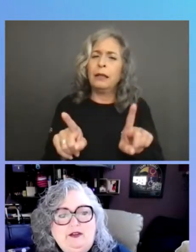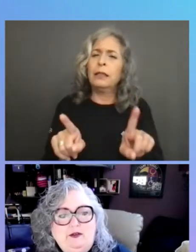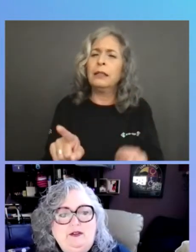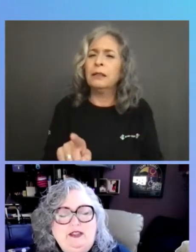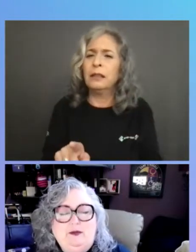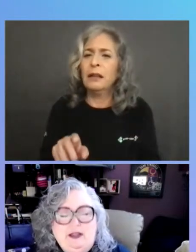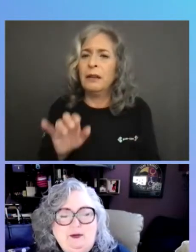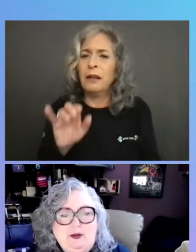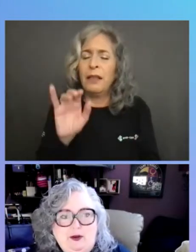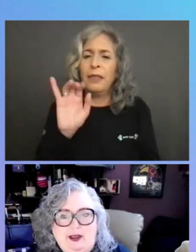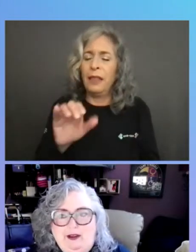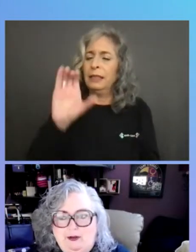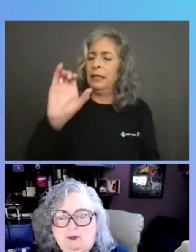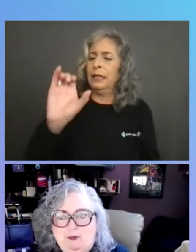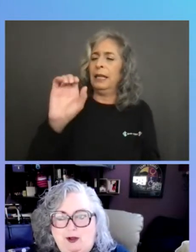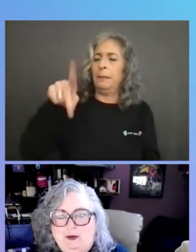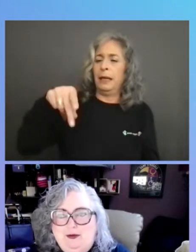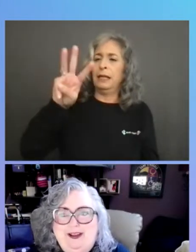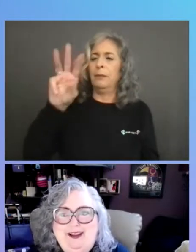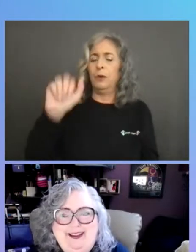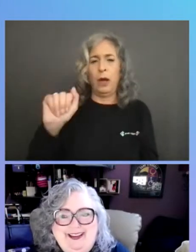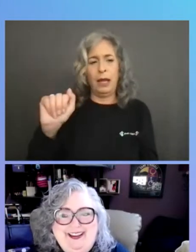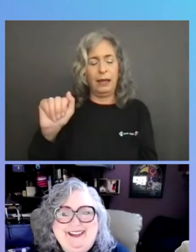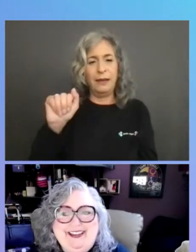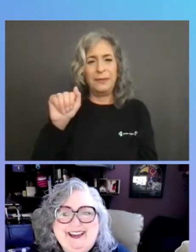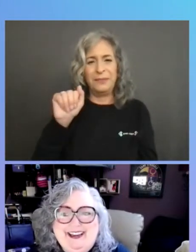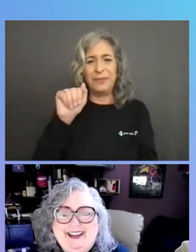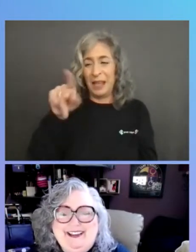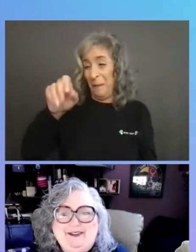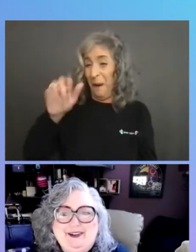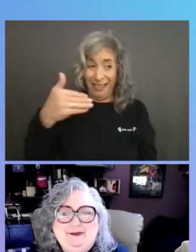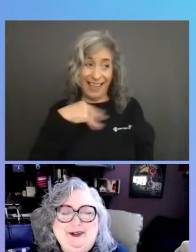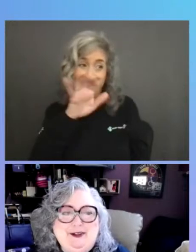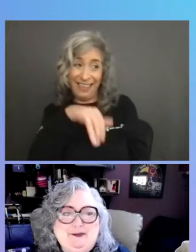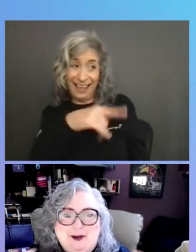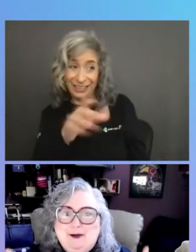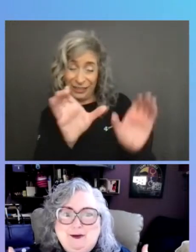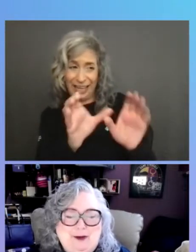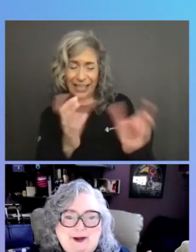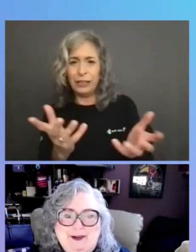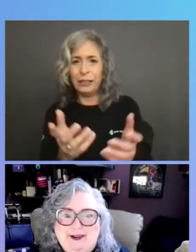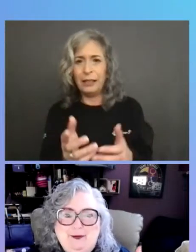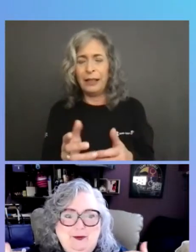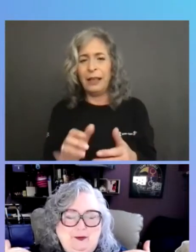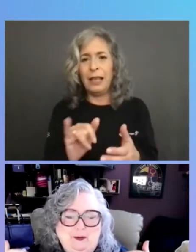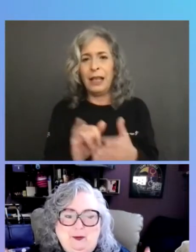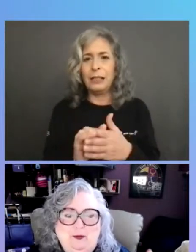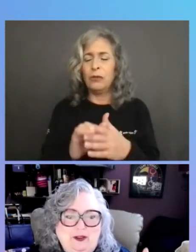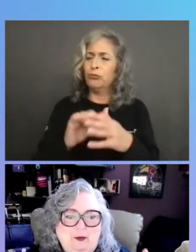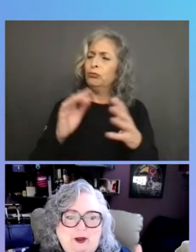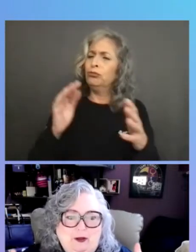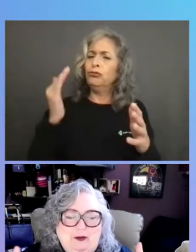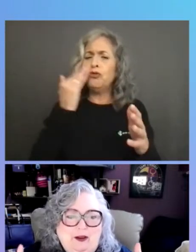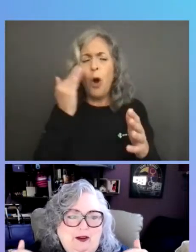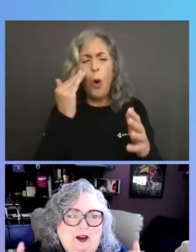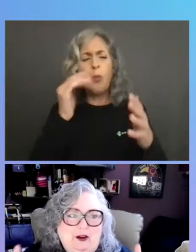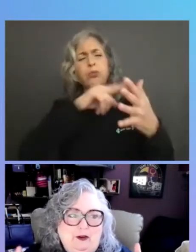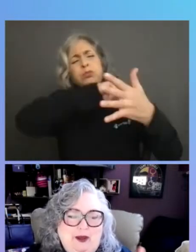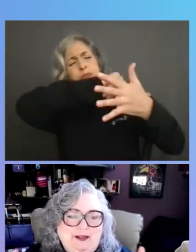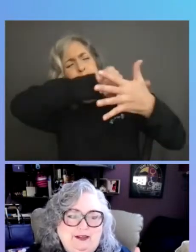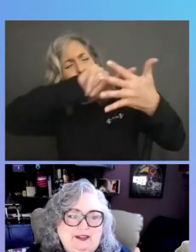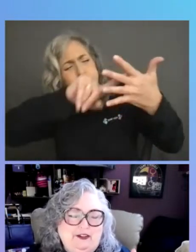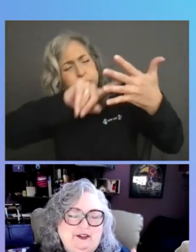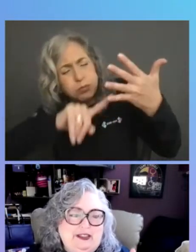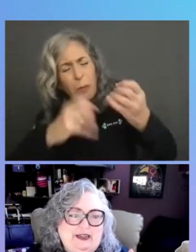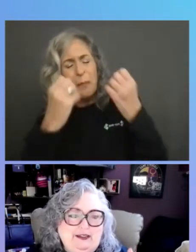dive. So CPWA, which Paul holds, is that really well-grounded, really well a